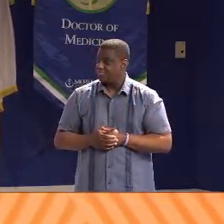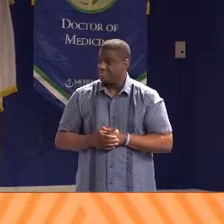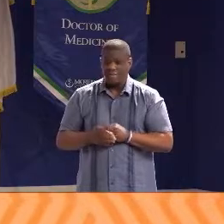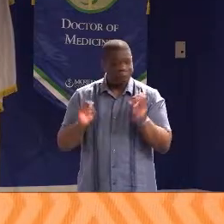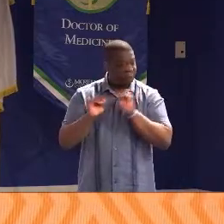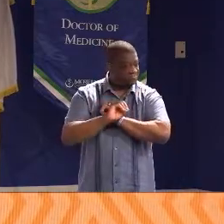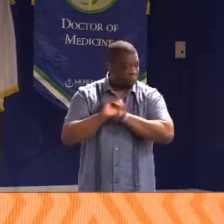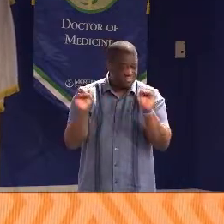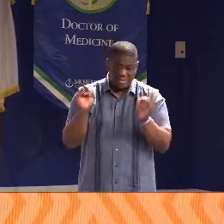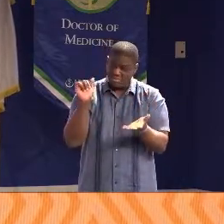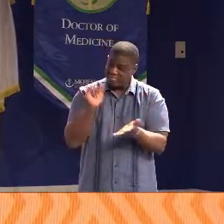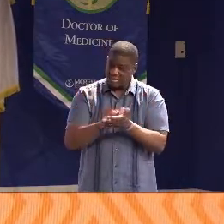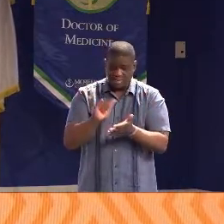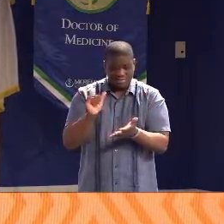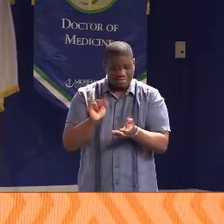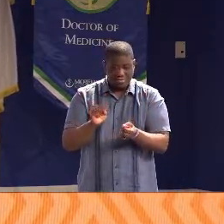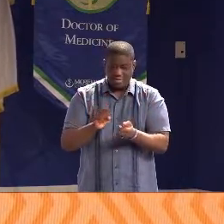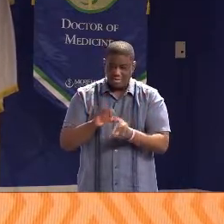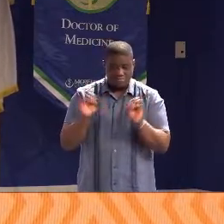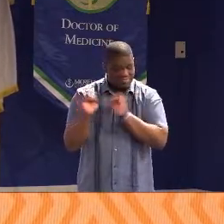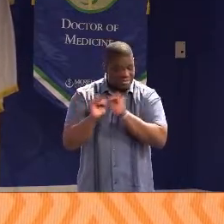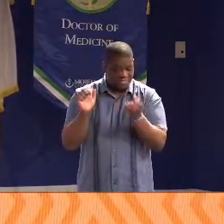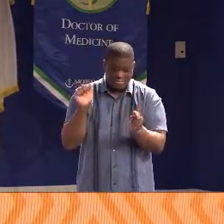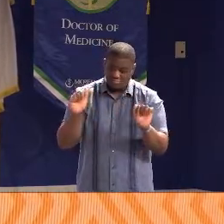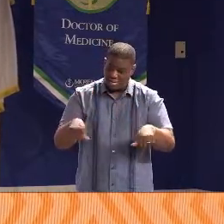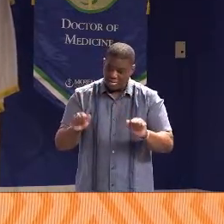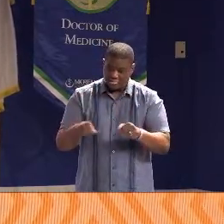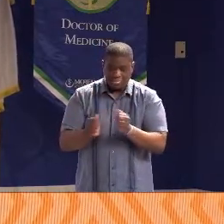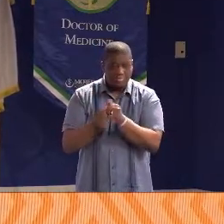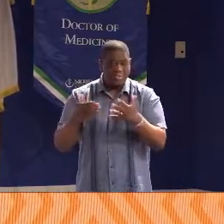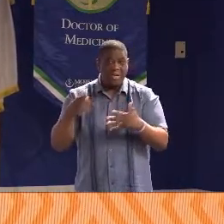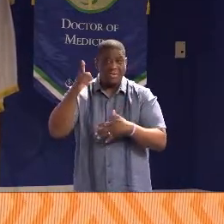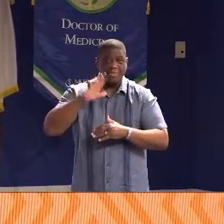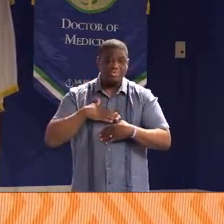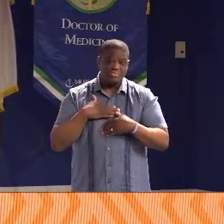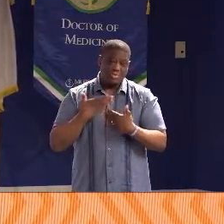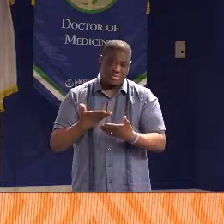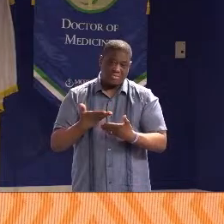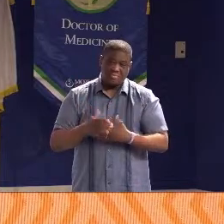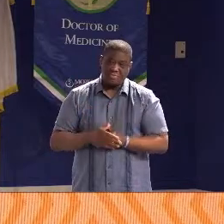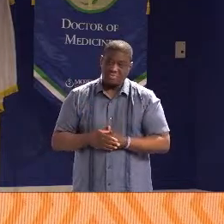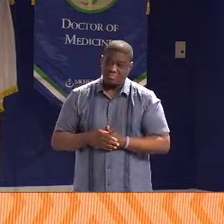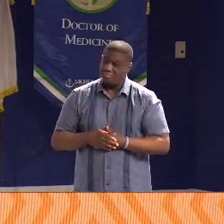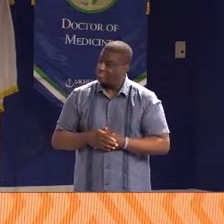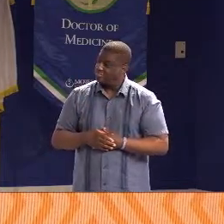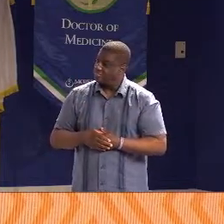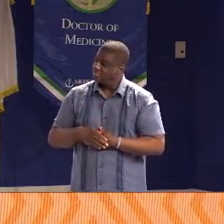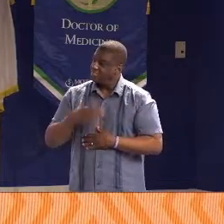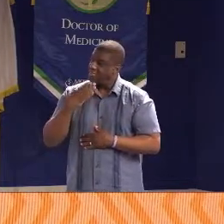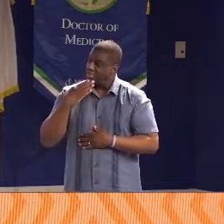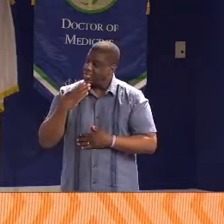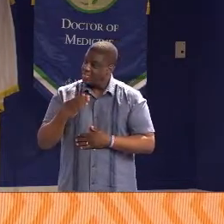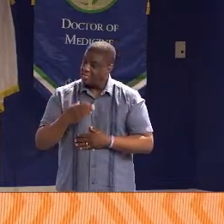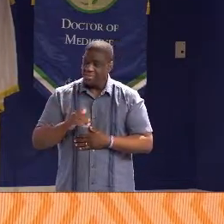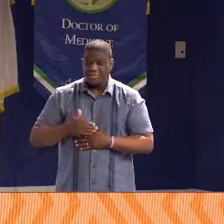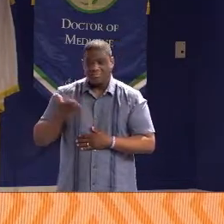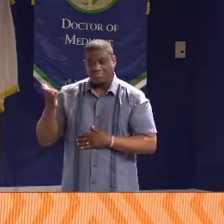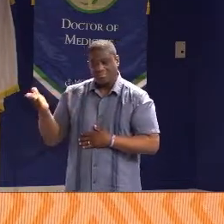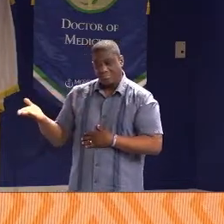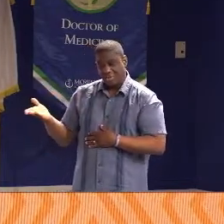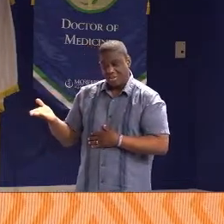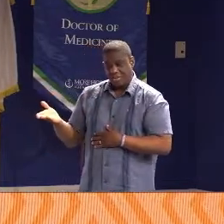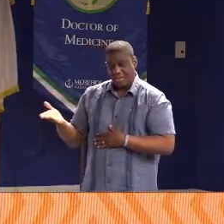without His will, I'm very thankful. I'm also deeply grateful for my fiancée, Lydia, who's been with me by my